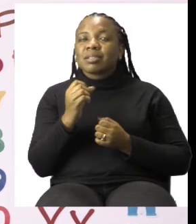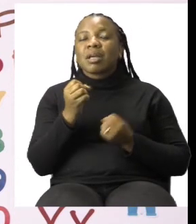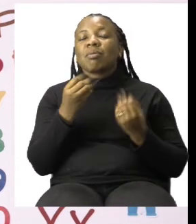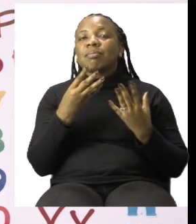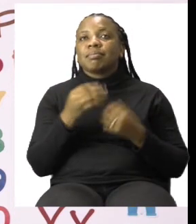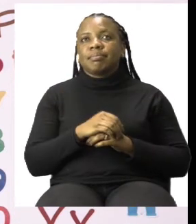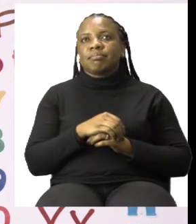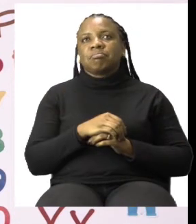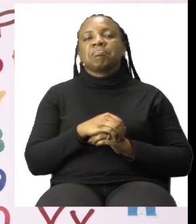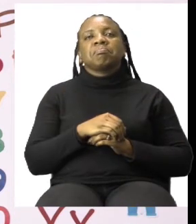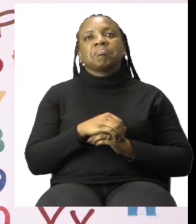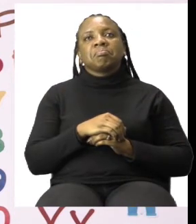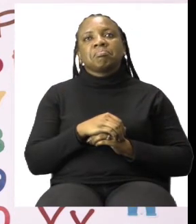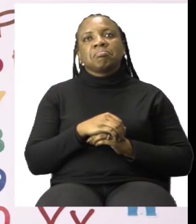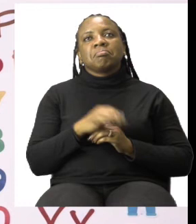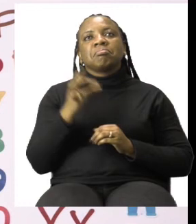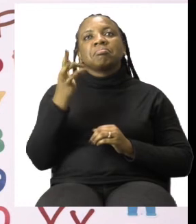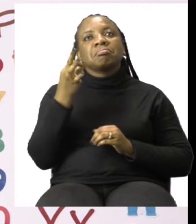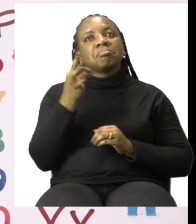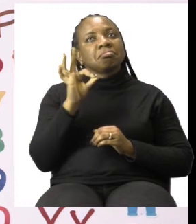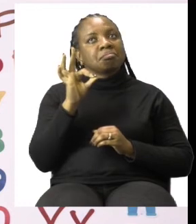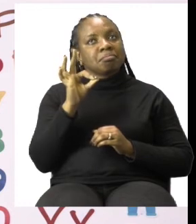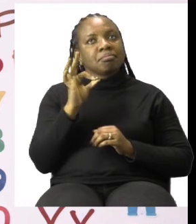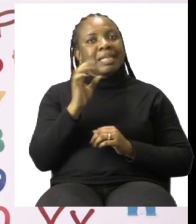that it is 9.